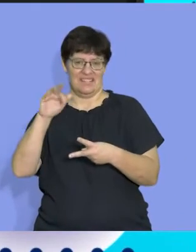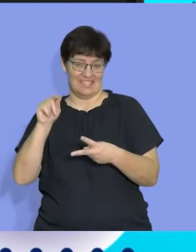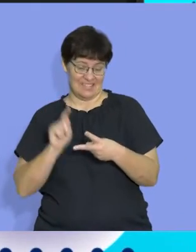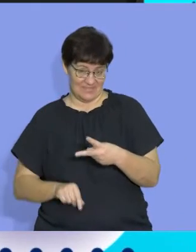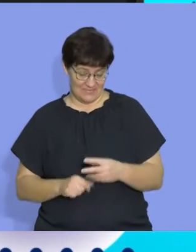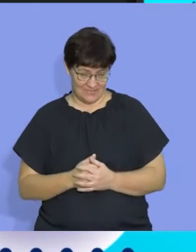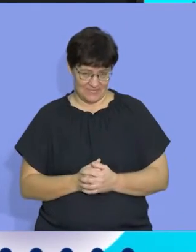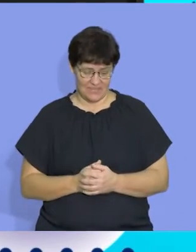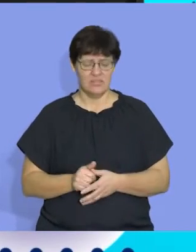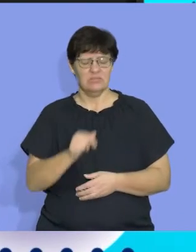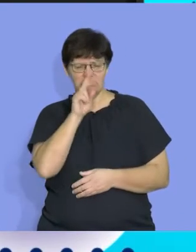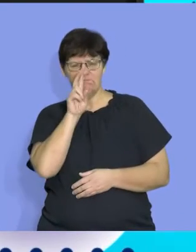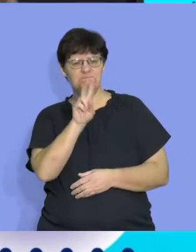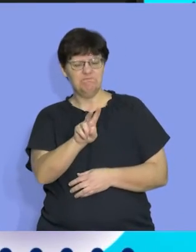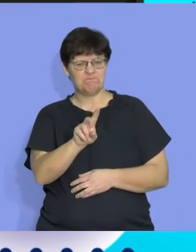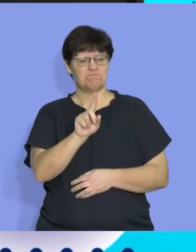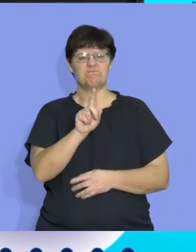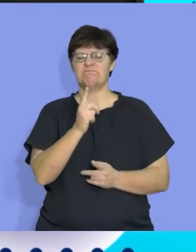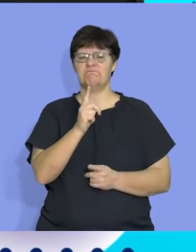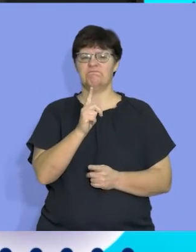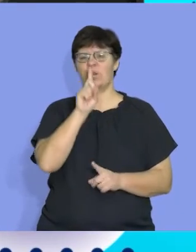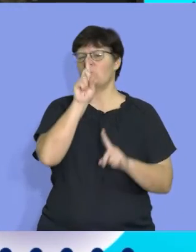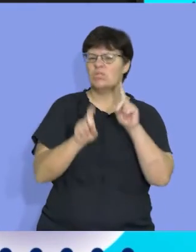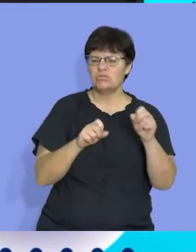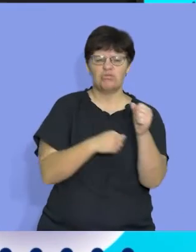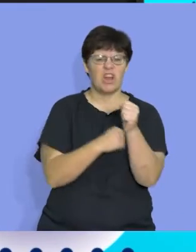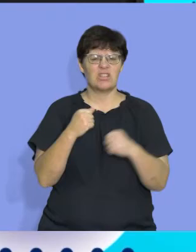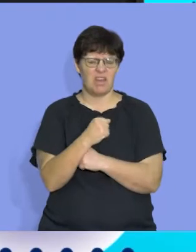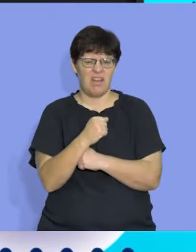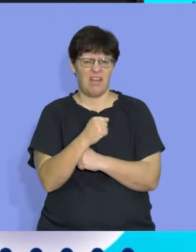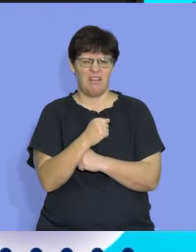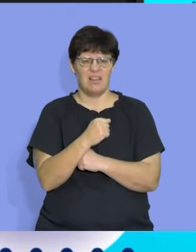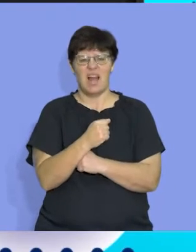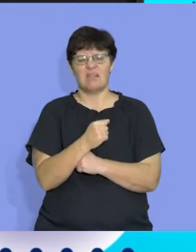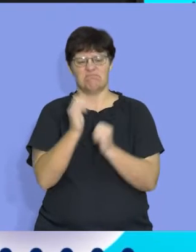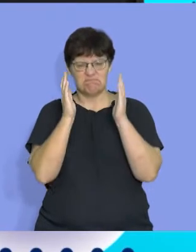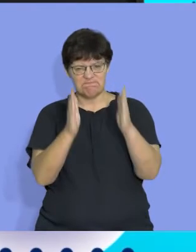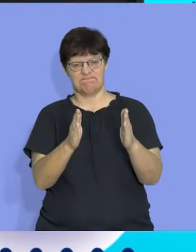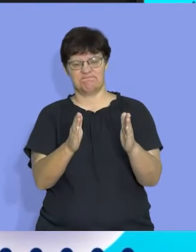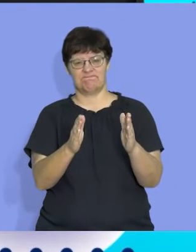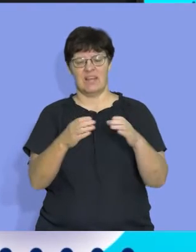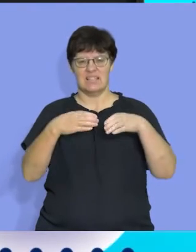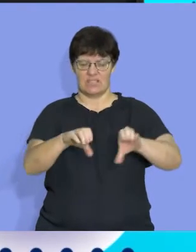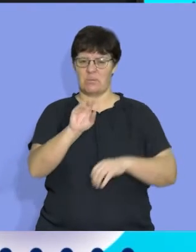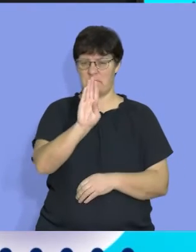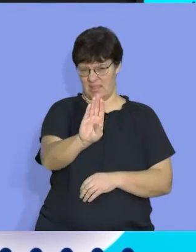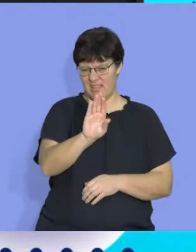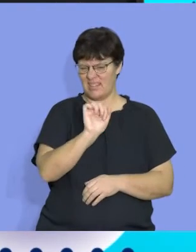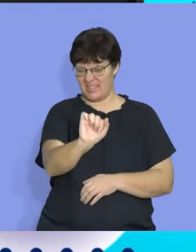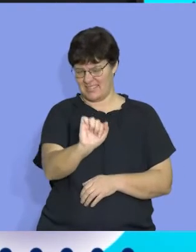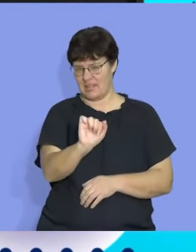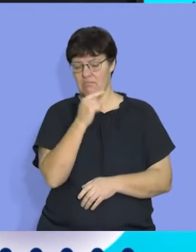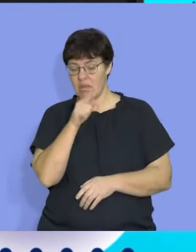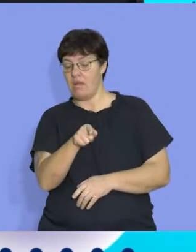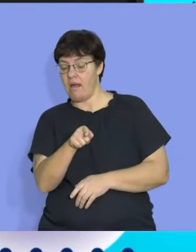at questions that are structured, your typical section B, questions, and see how best you approach